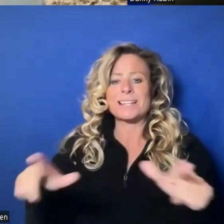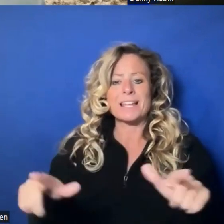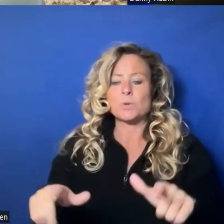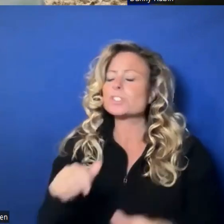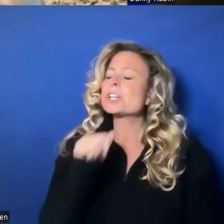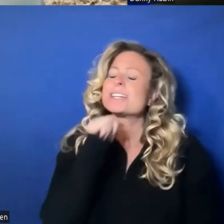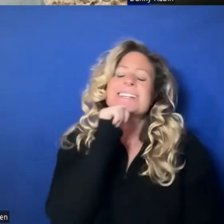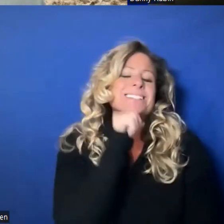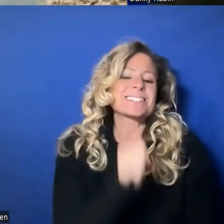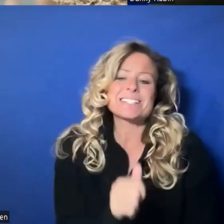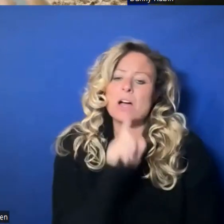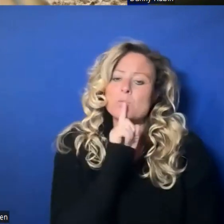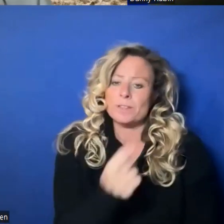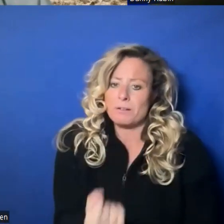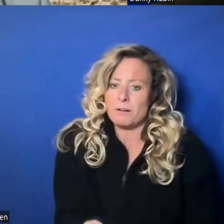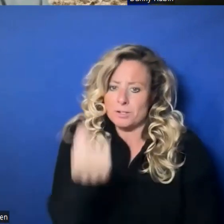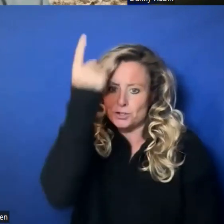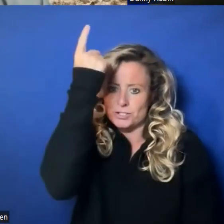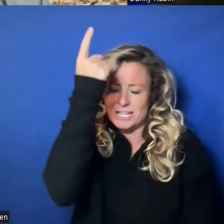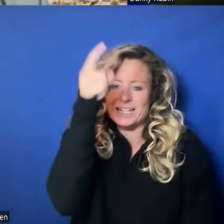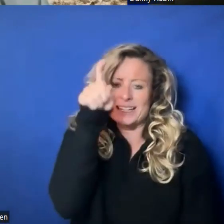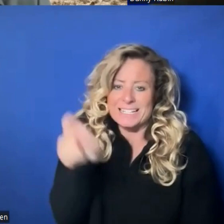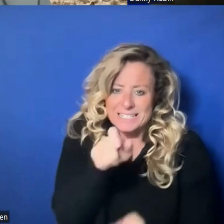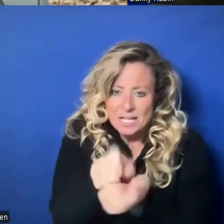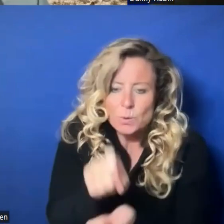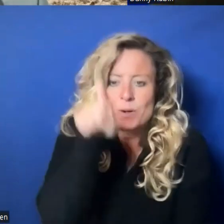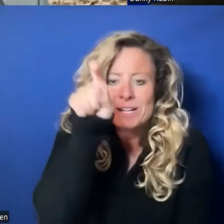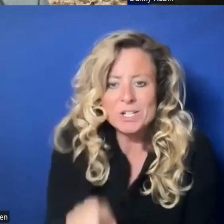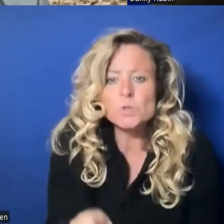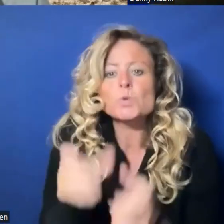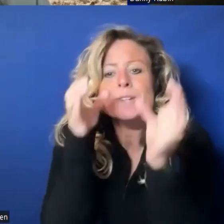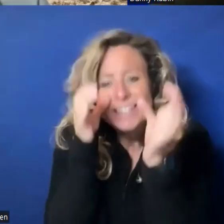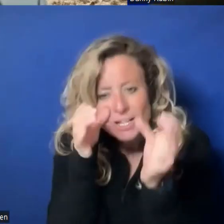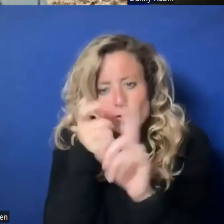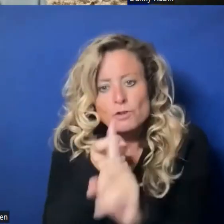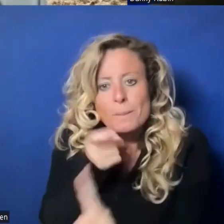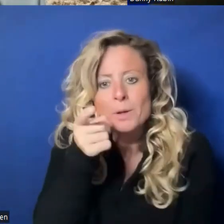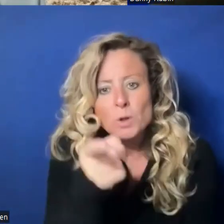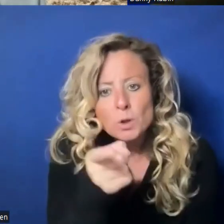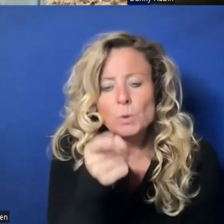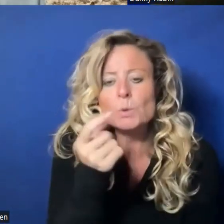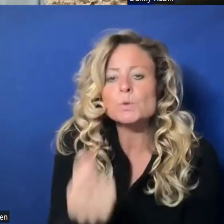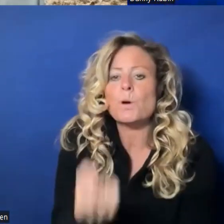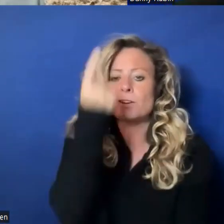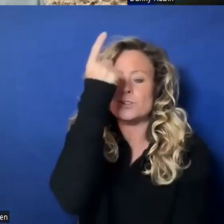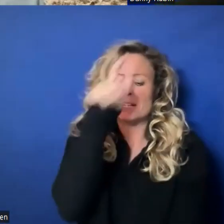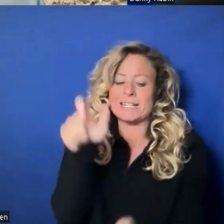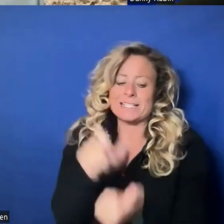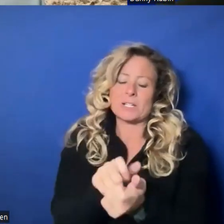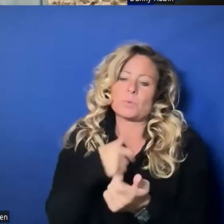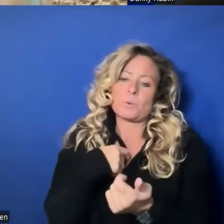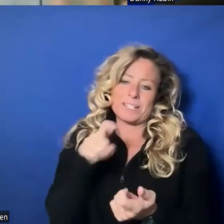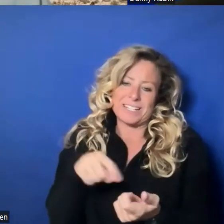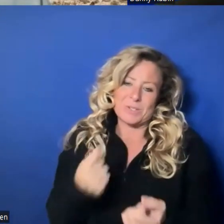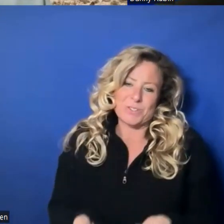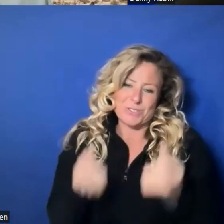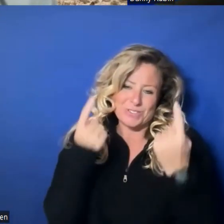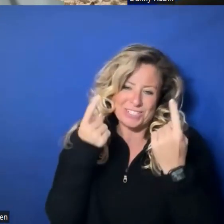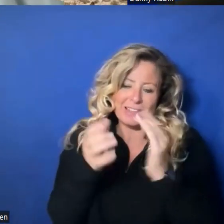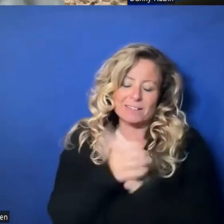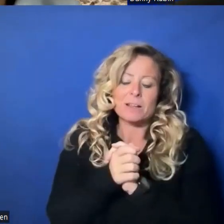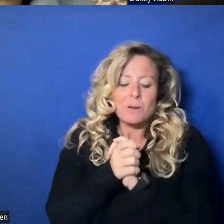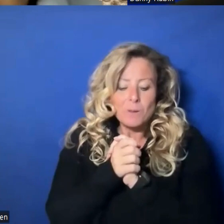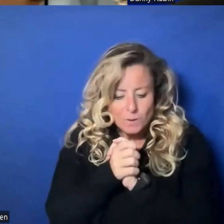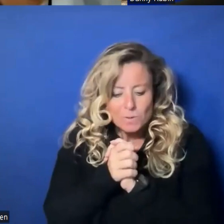doesn't really understand what we need to hear from you in order to understand what we need to understand. So